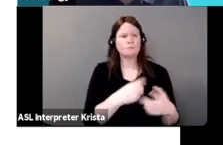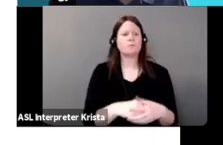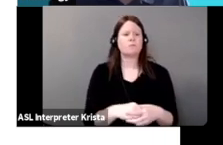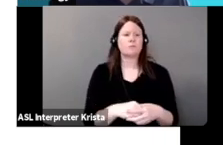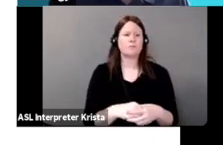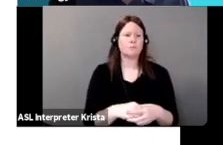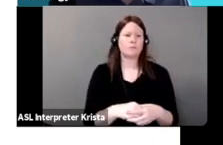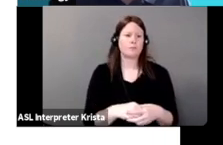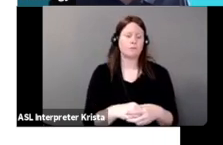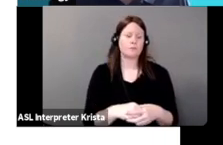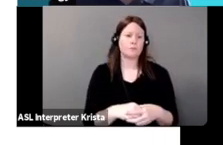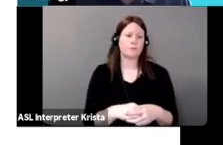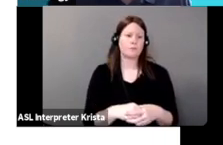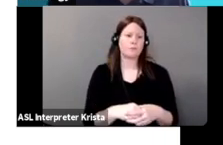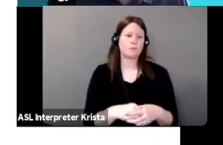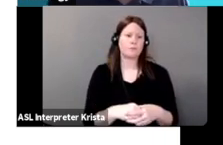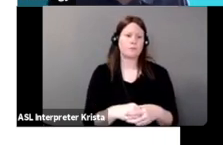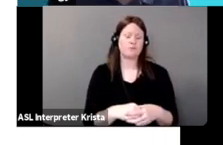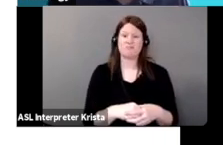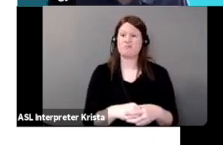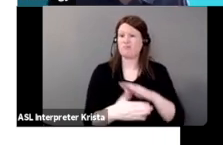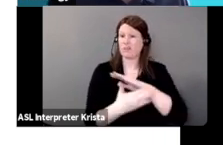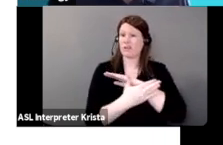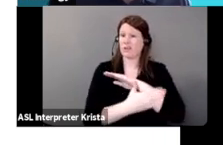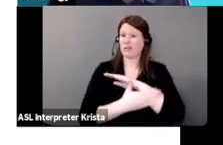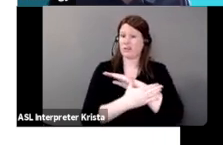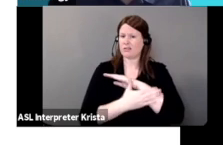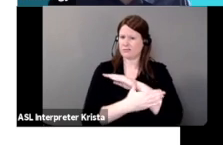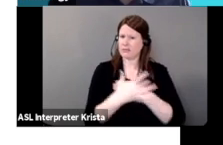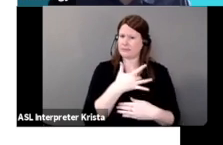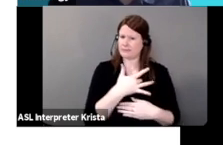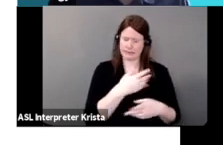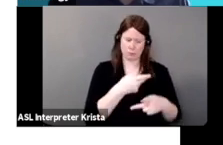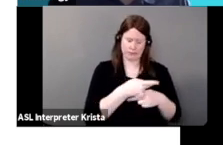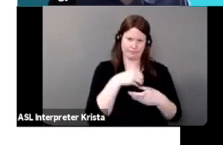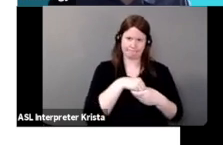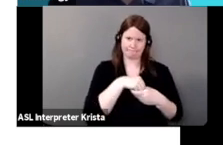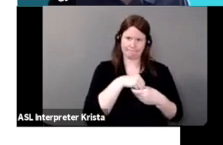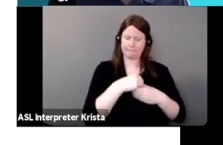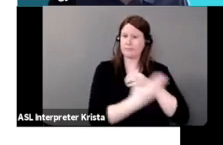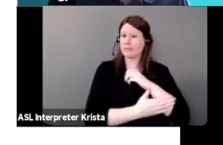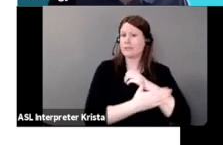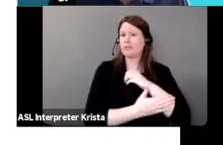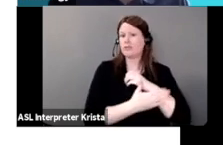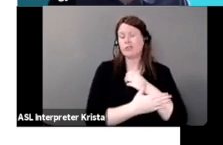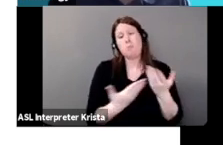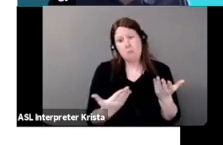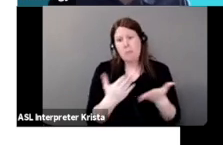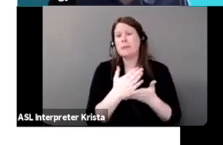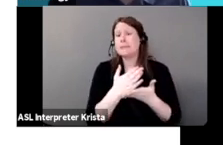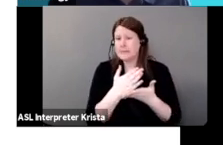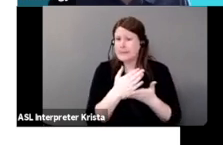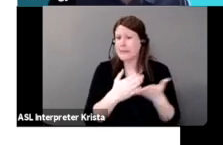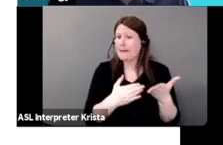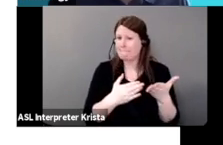accede to other jurisdictions. One notable exception is the European Patent